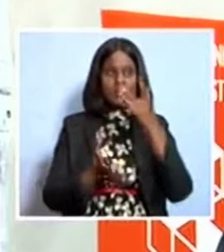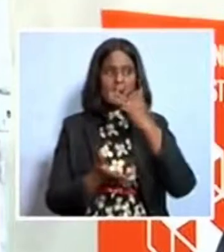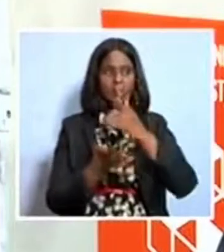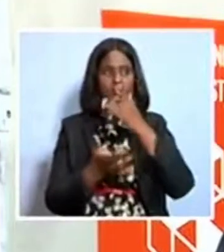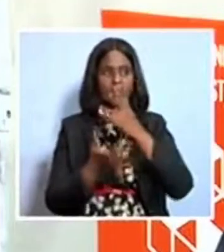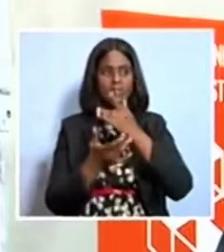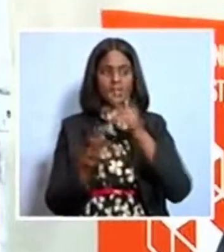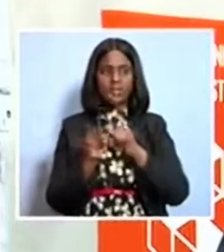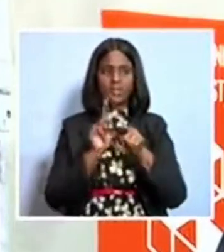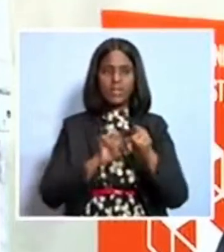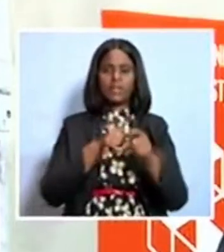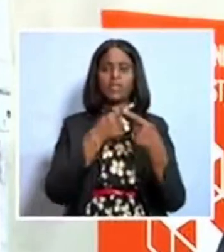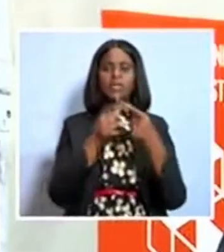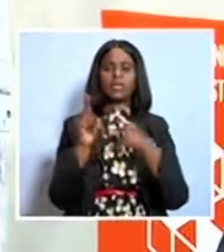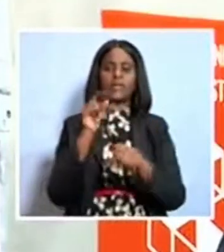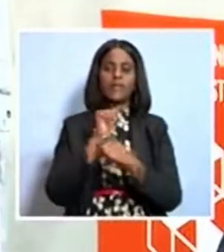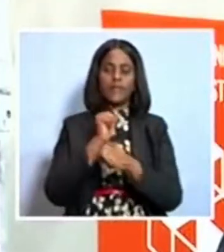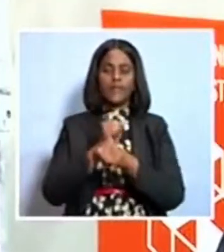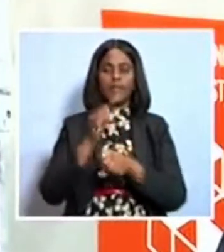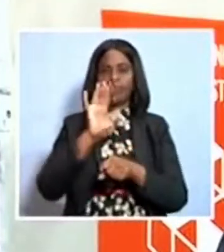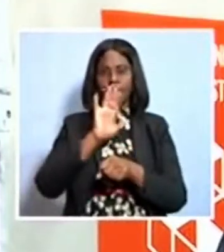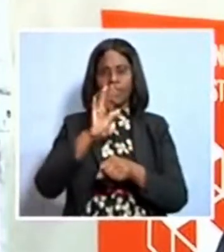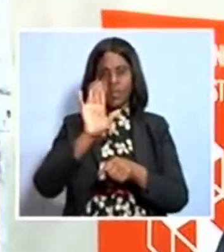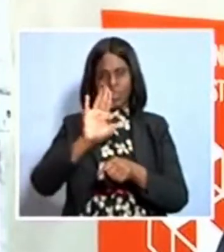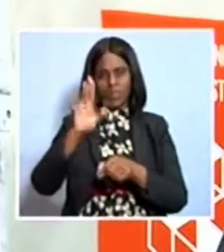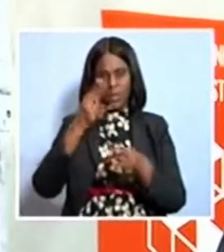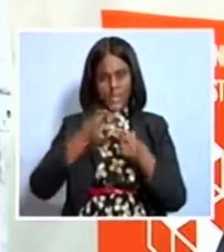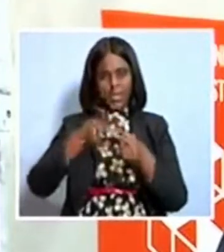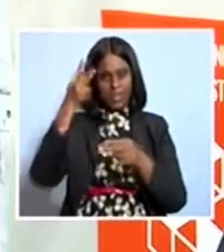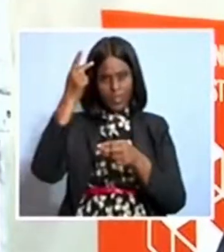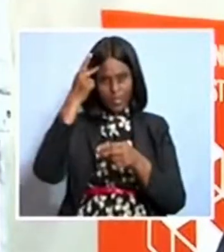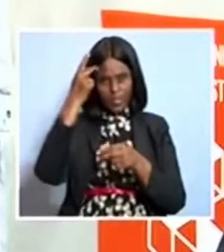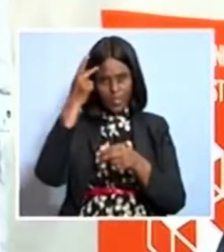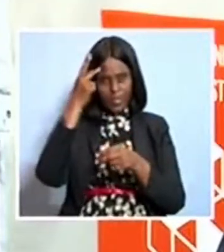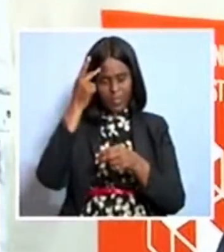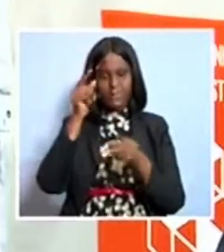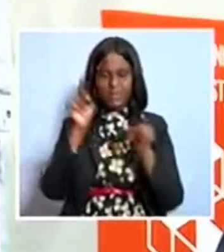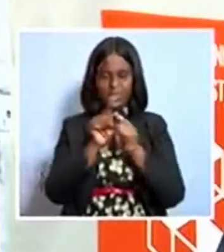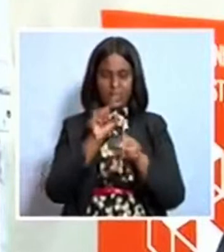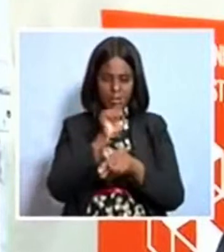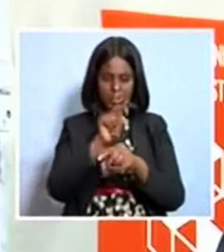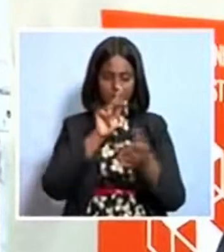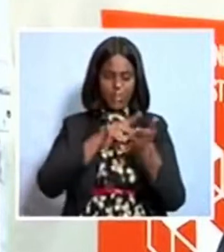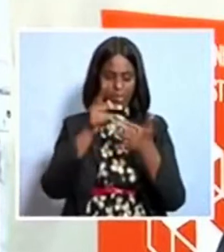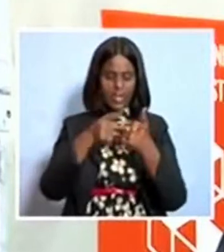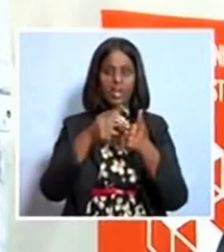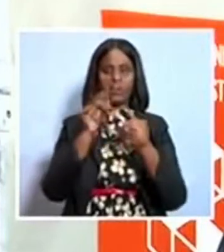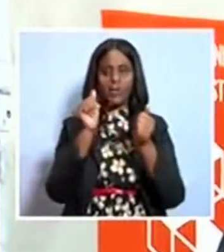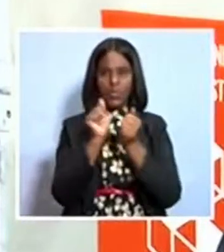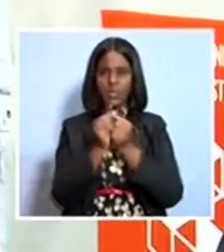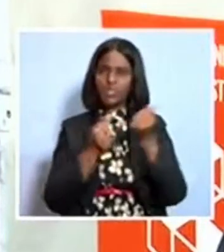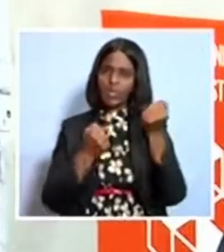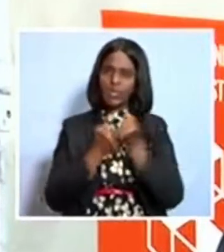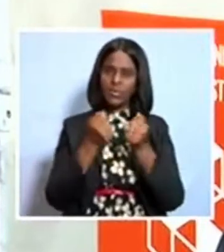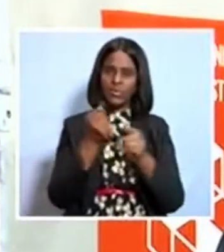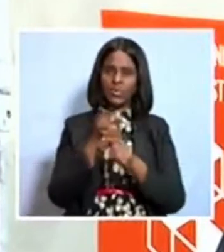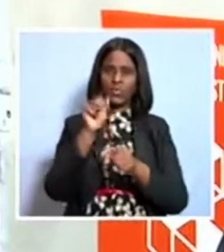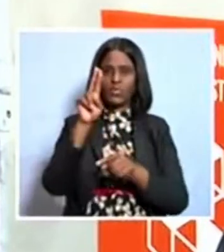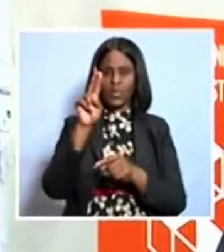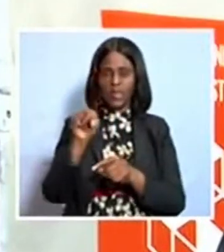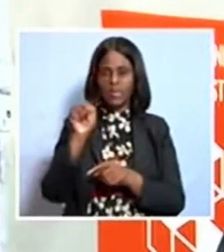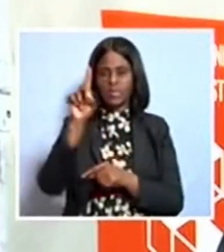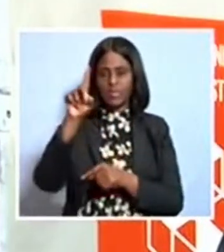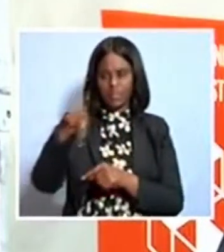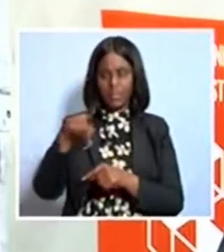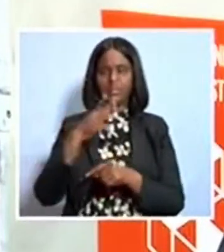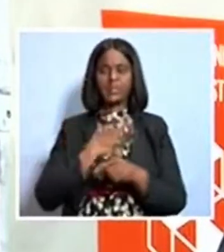and innovation. My name is Paul Ndovi, and this program is in partnership with the United Nations. My sign language